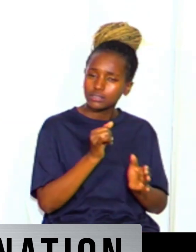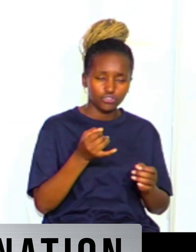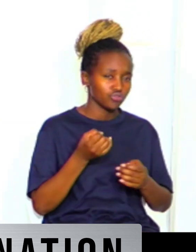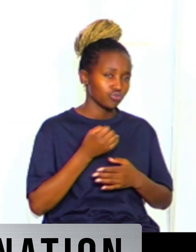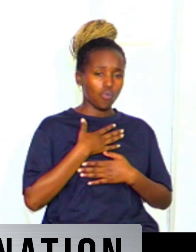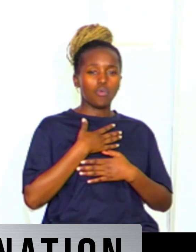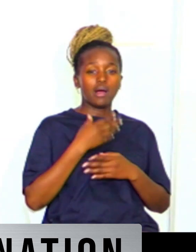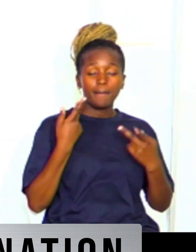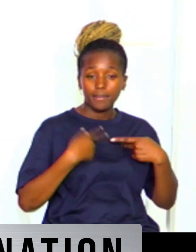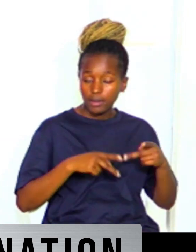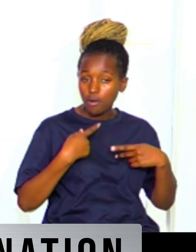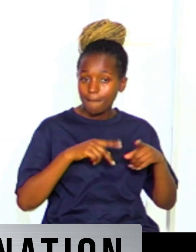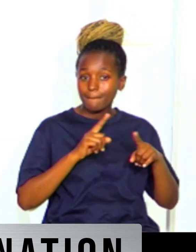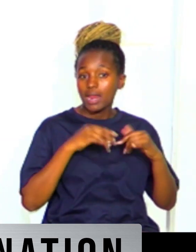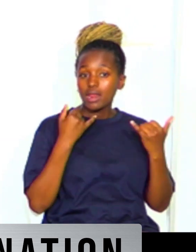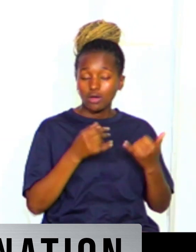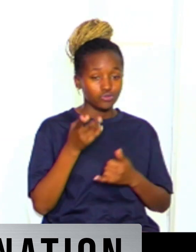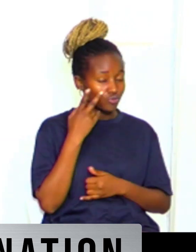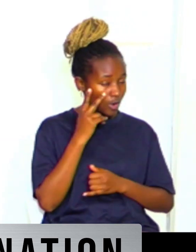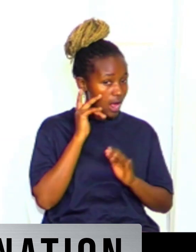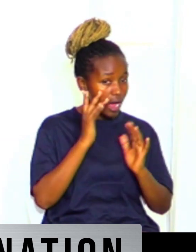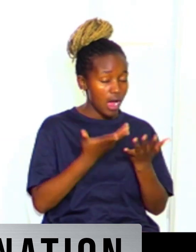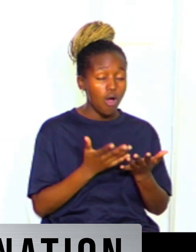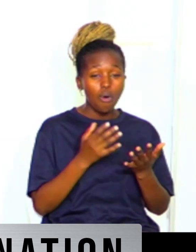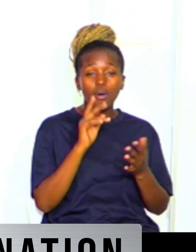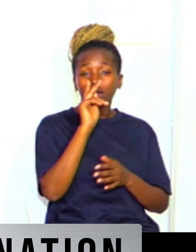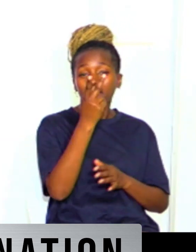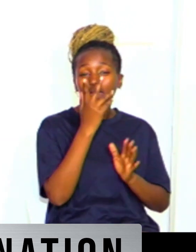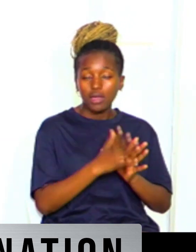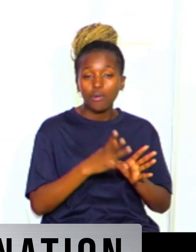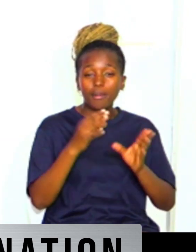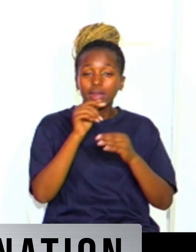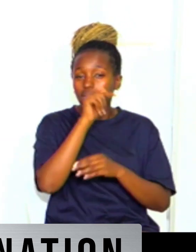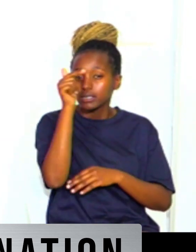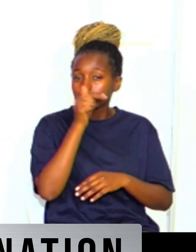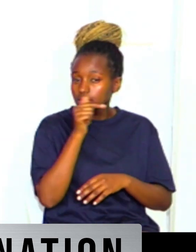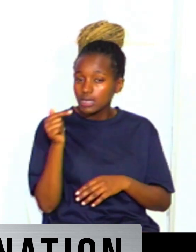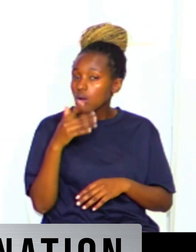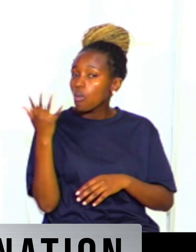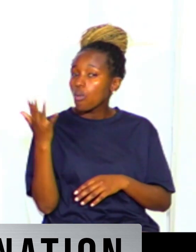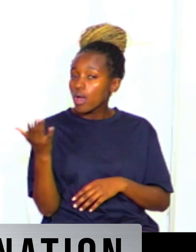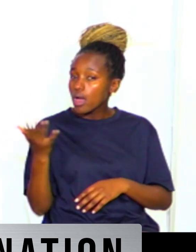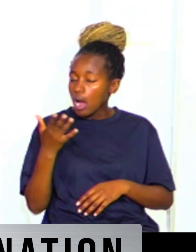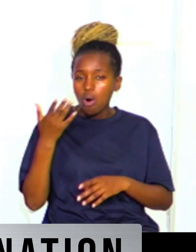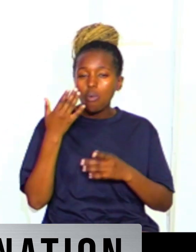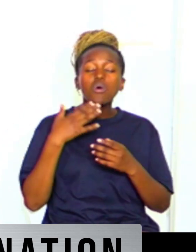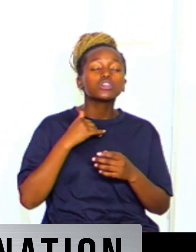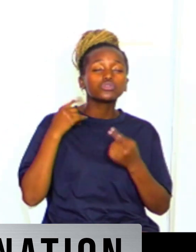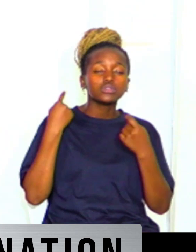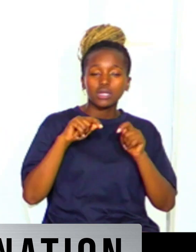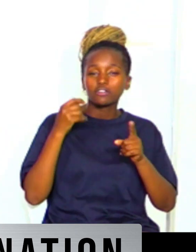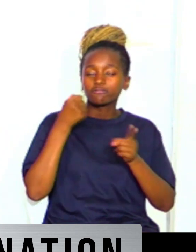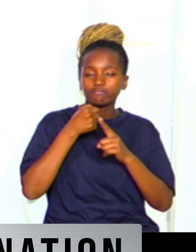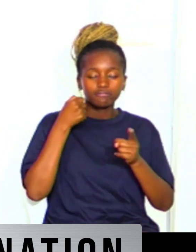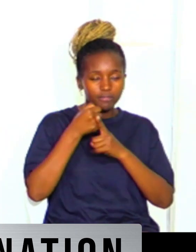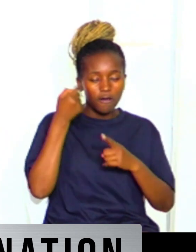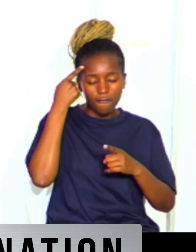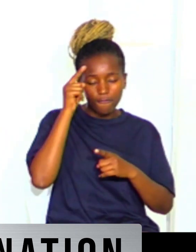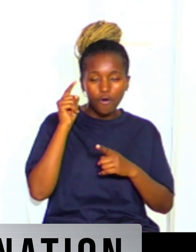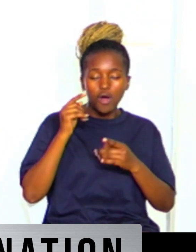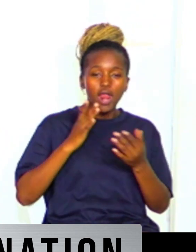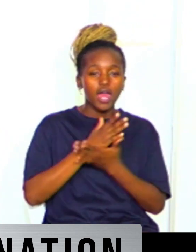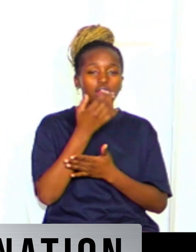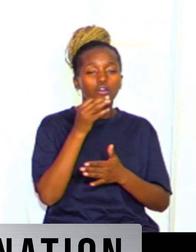same Kenyans, right now, they are in Tanzania, fighting for the right of opposition leader that